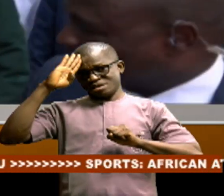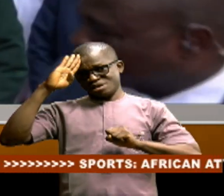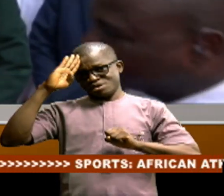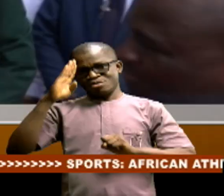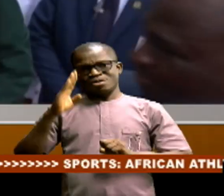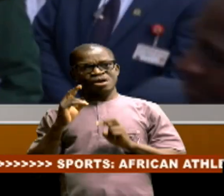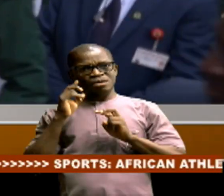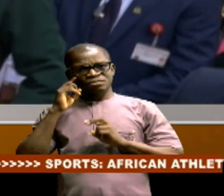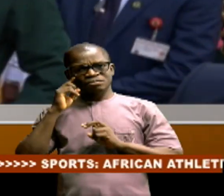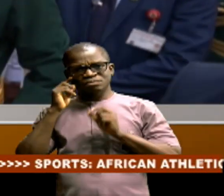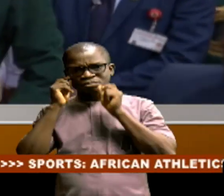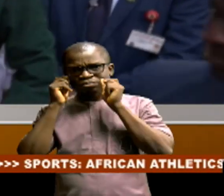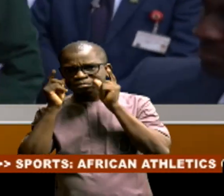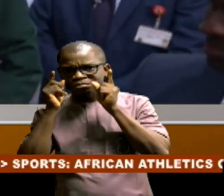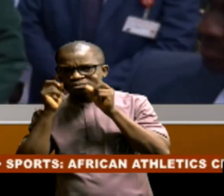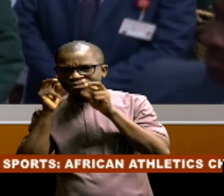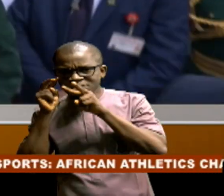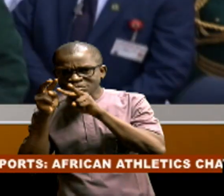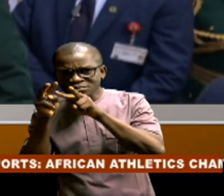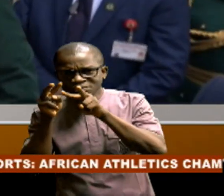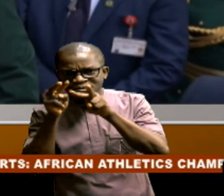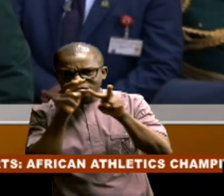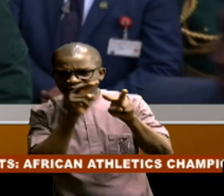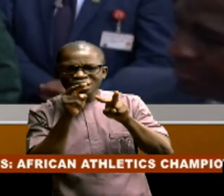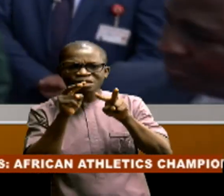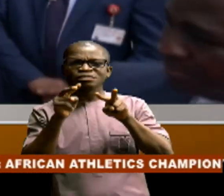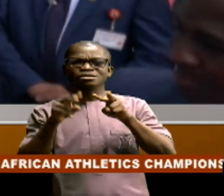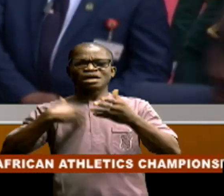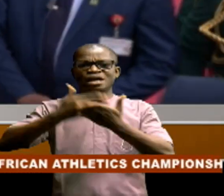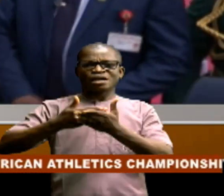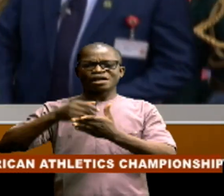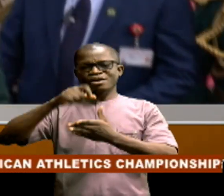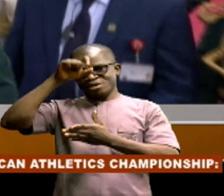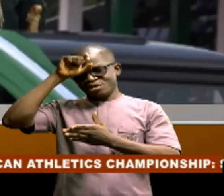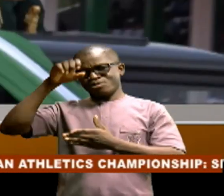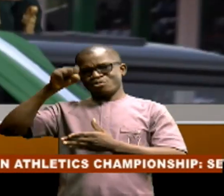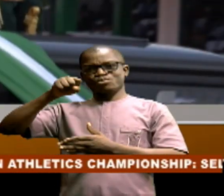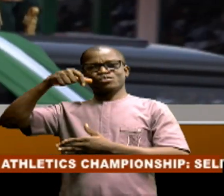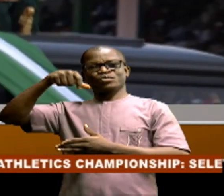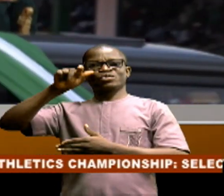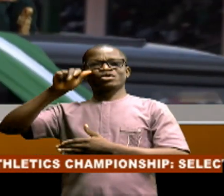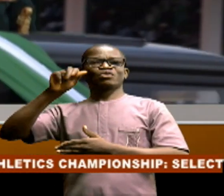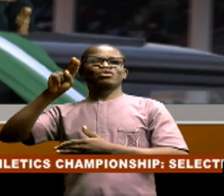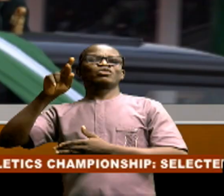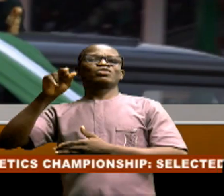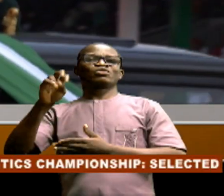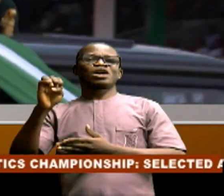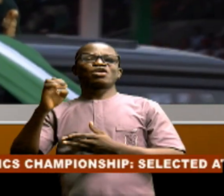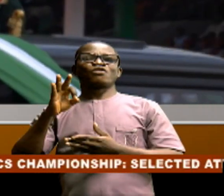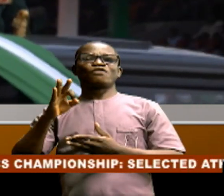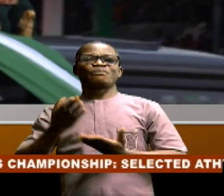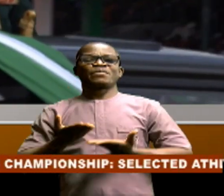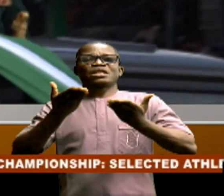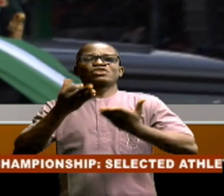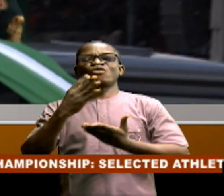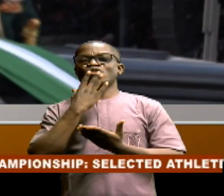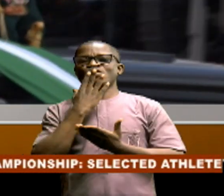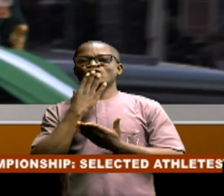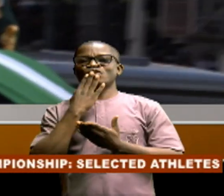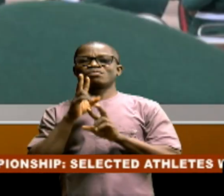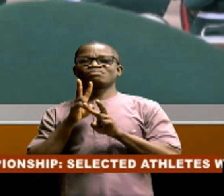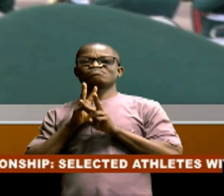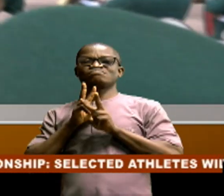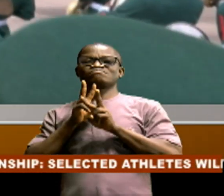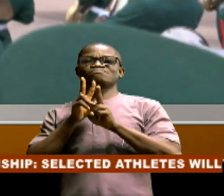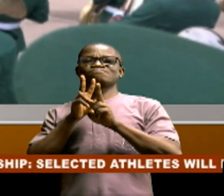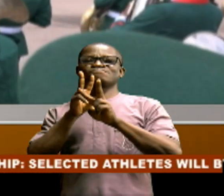all eyes as he arrives Eagle Square for the Nigerian Army Trooping and Presentation of Colors Parade